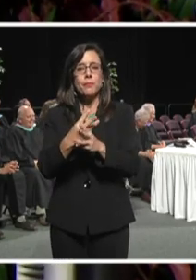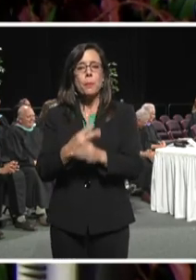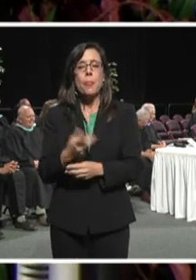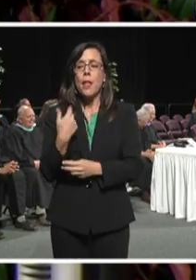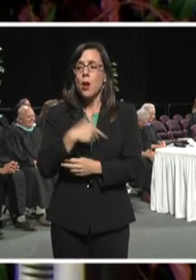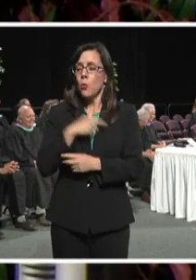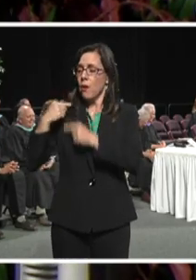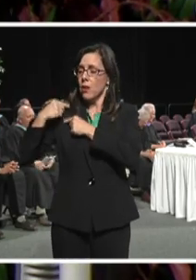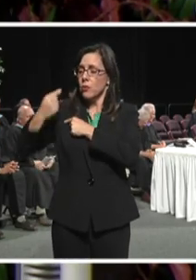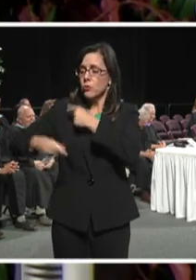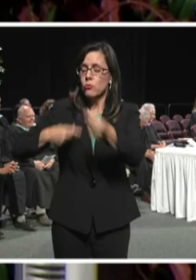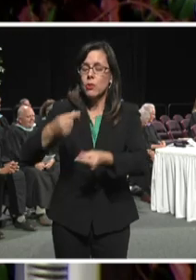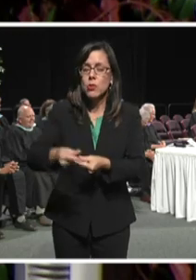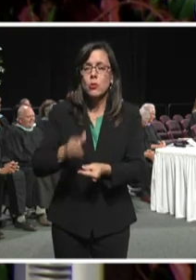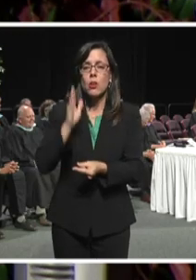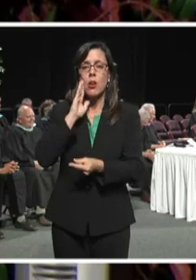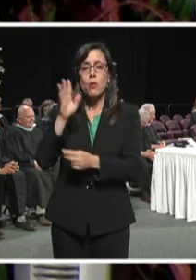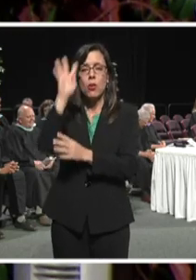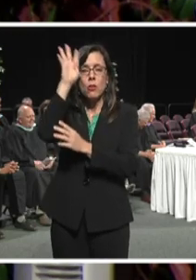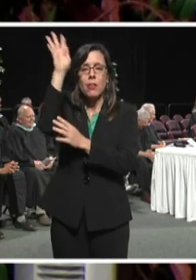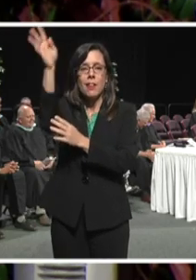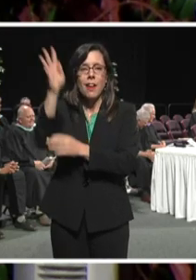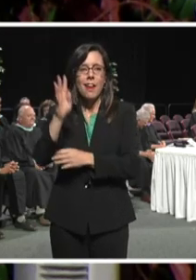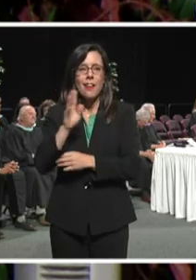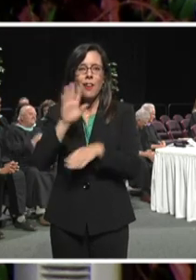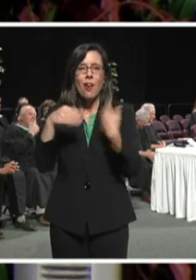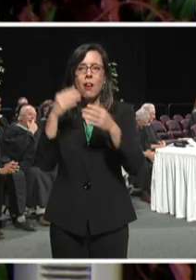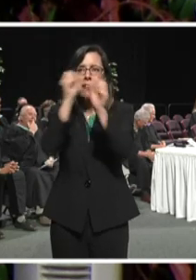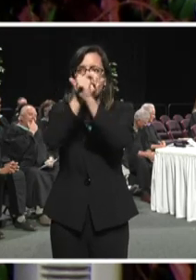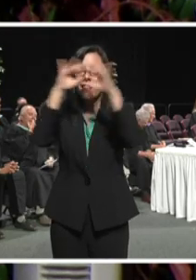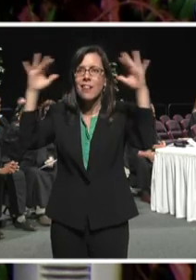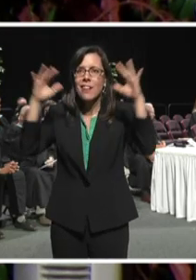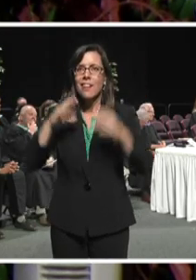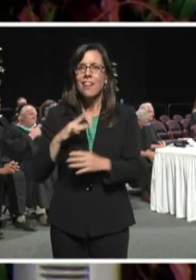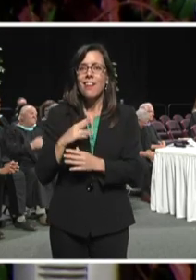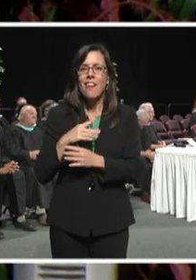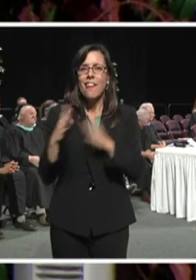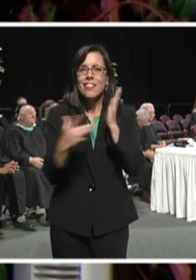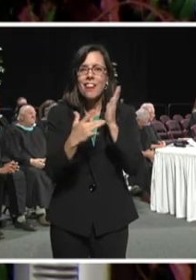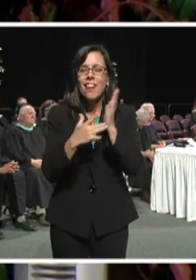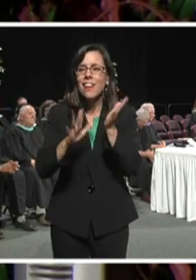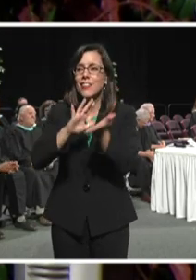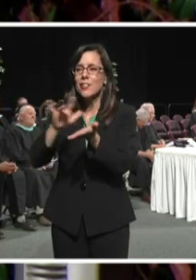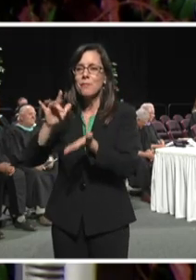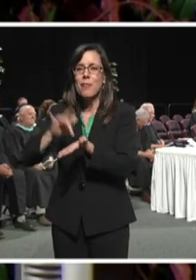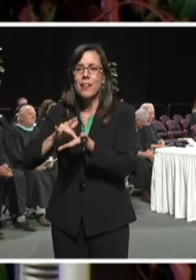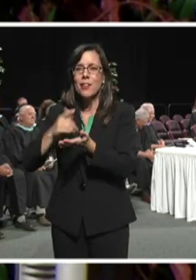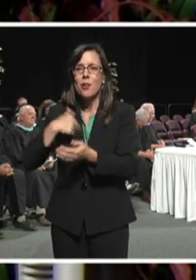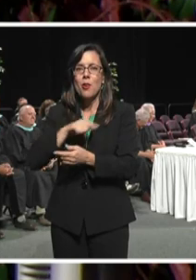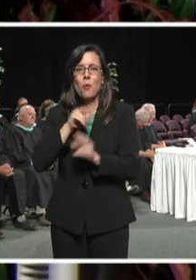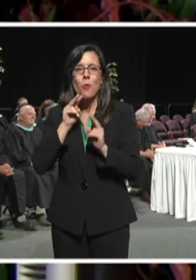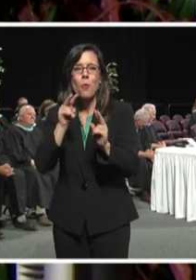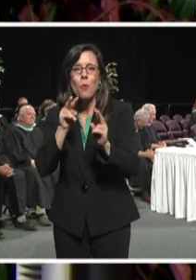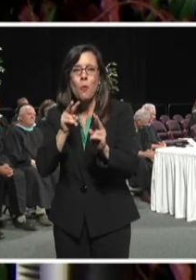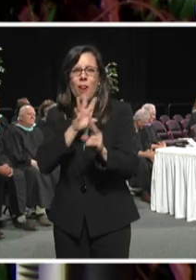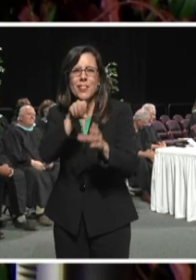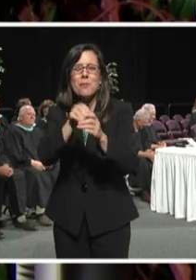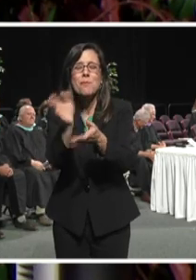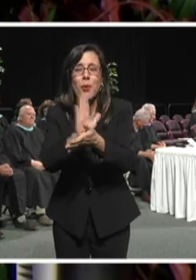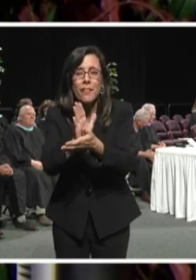are a generation that will create the fantasies of technology and medicine that we watch about in